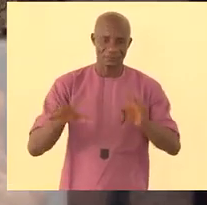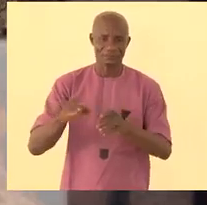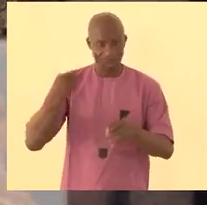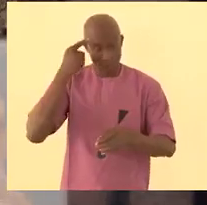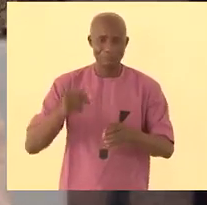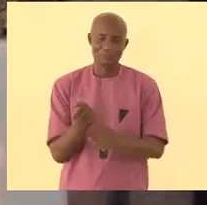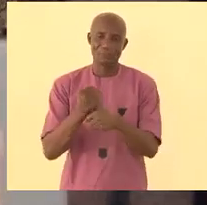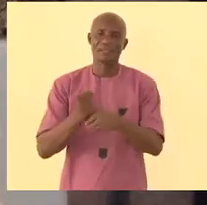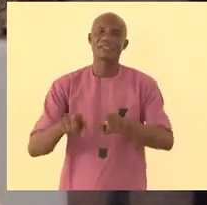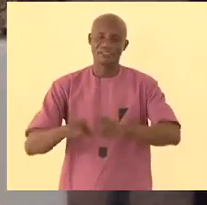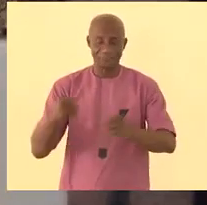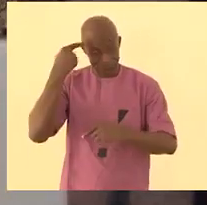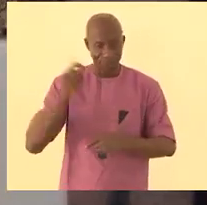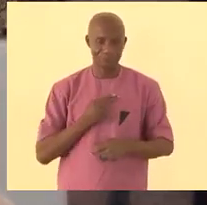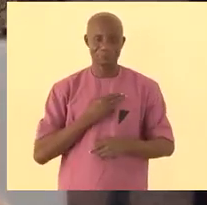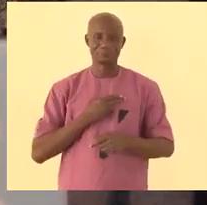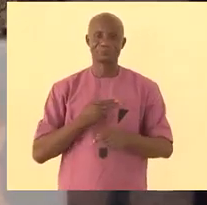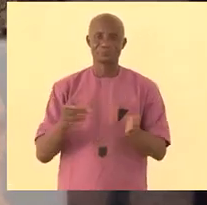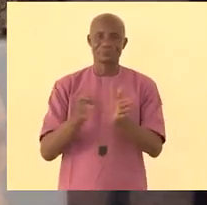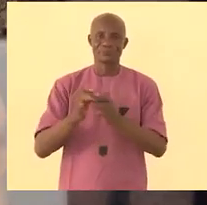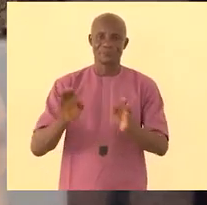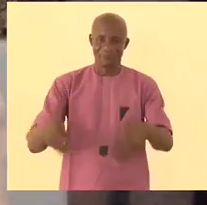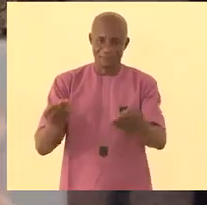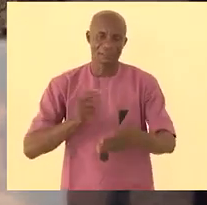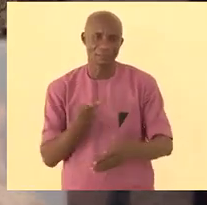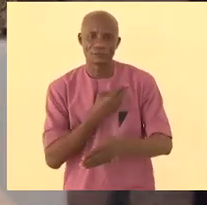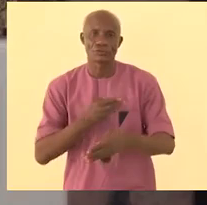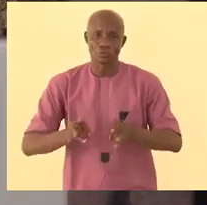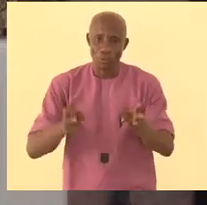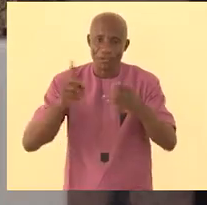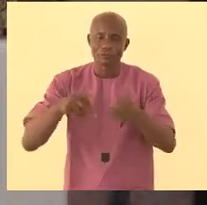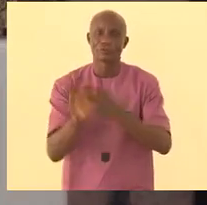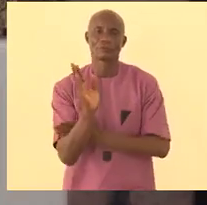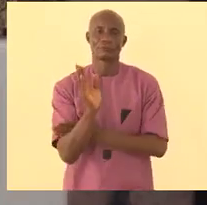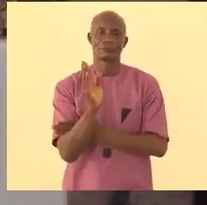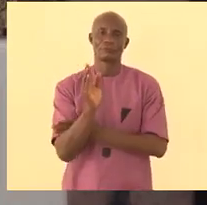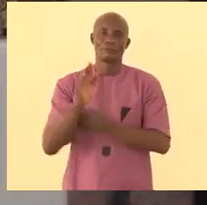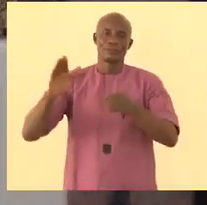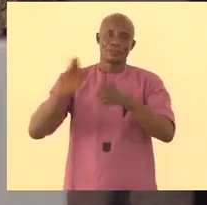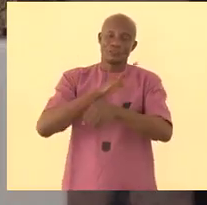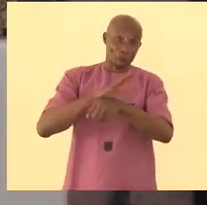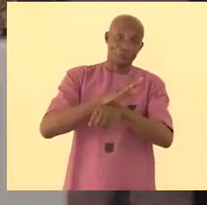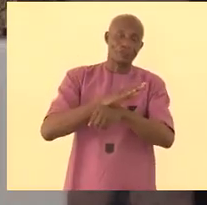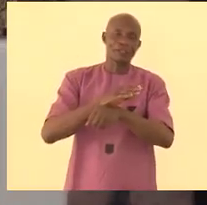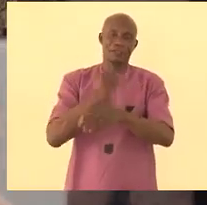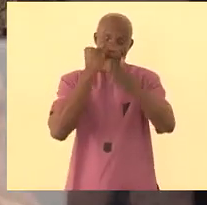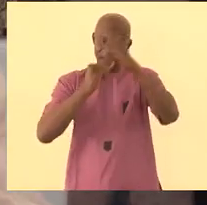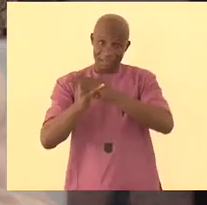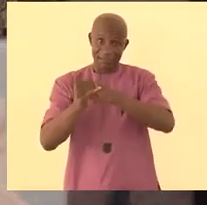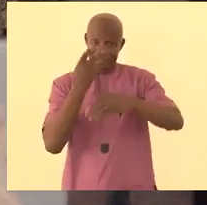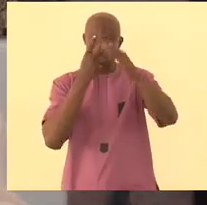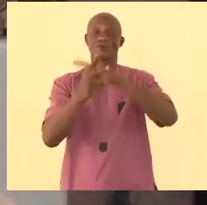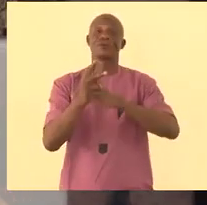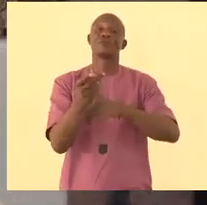it different for us. Jesus has given us access to God. He fulfills Isaiah's vision of the